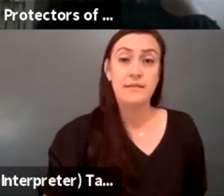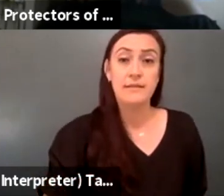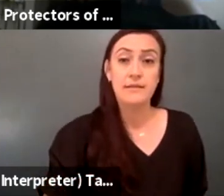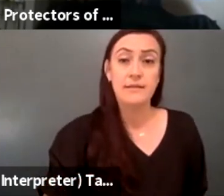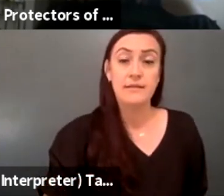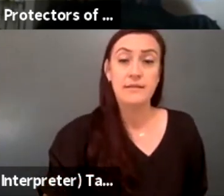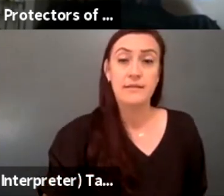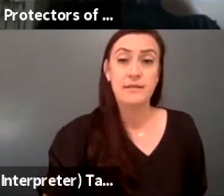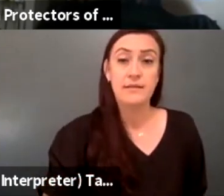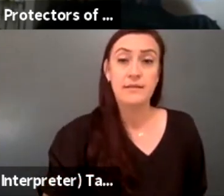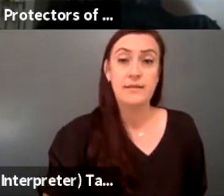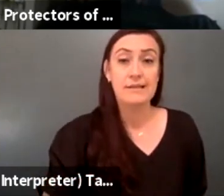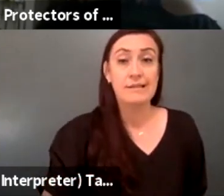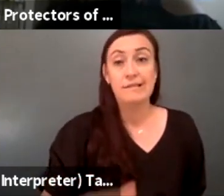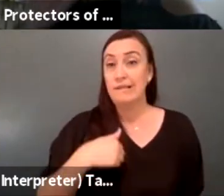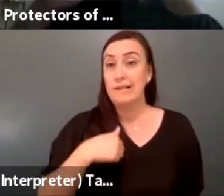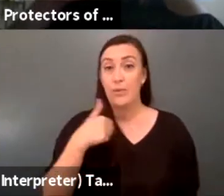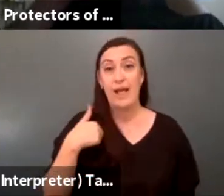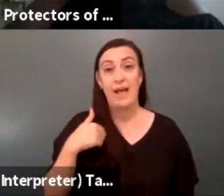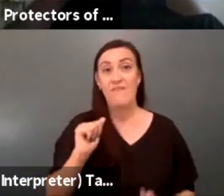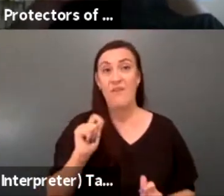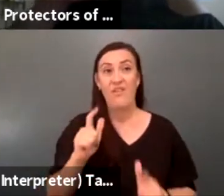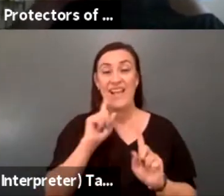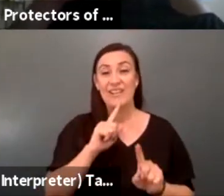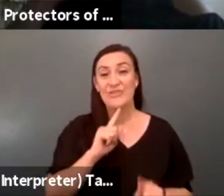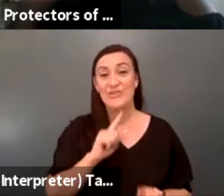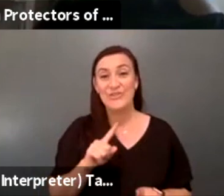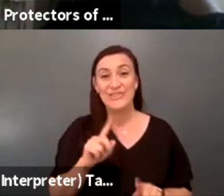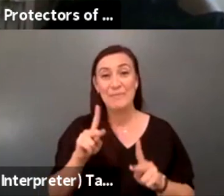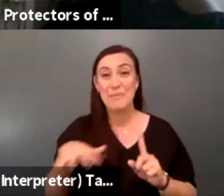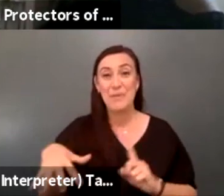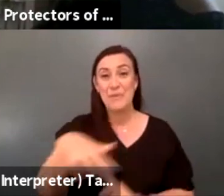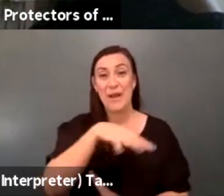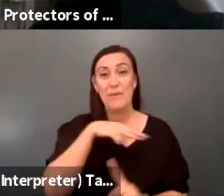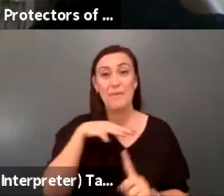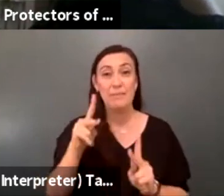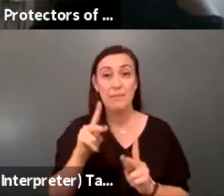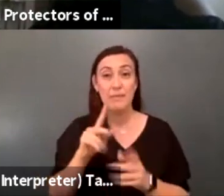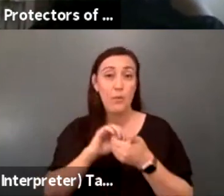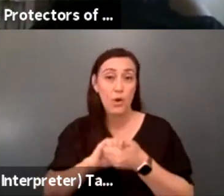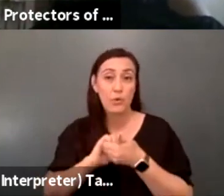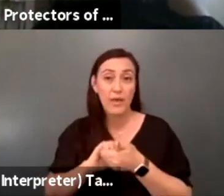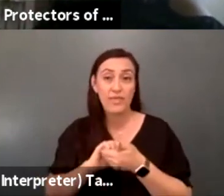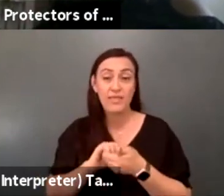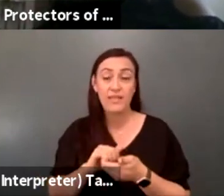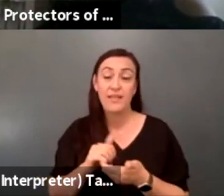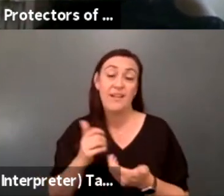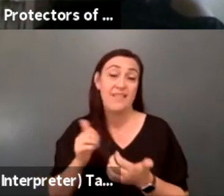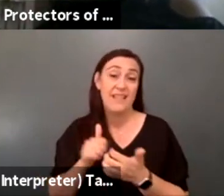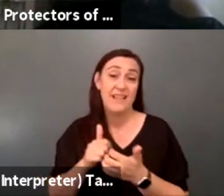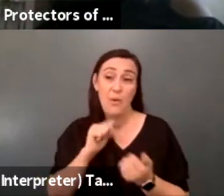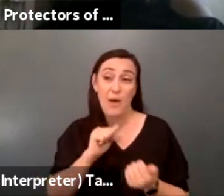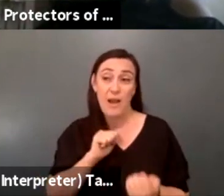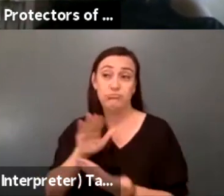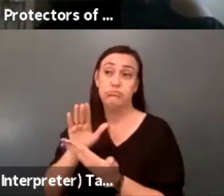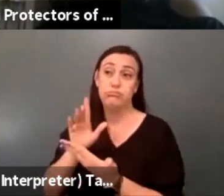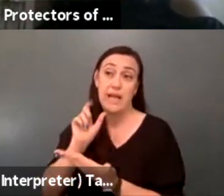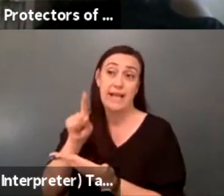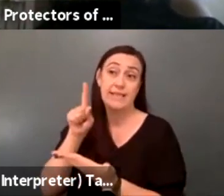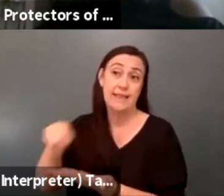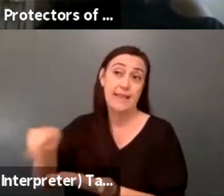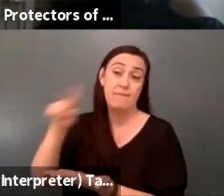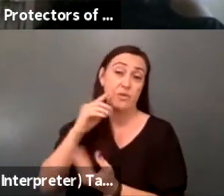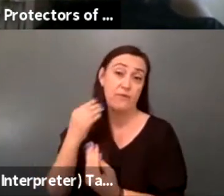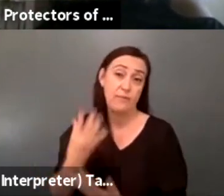I don't have all the answers, and the people around me and the people I work with, it's where I turn for